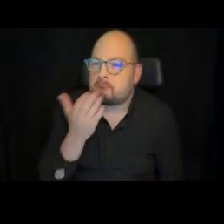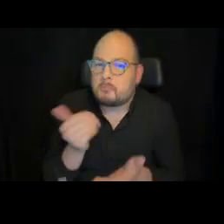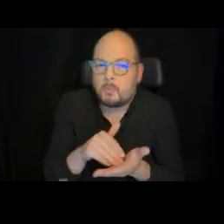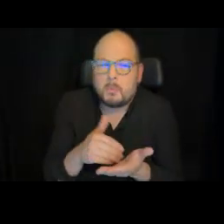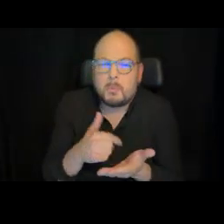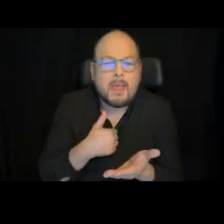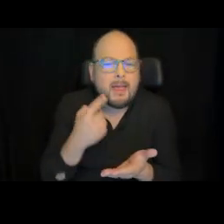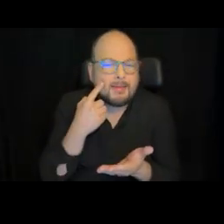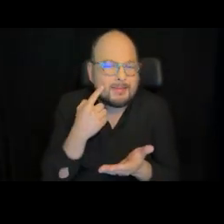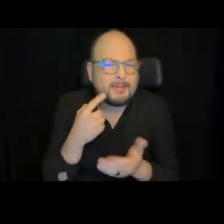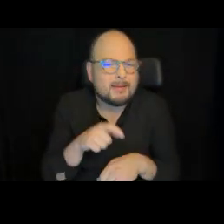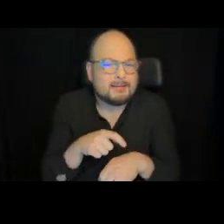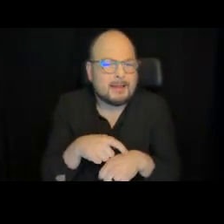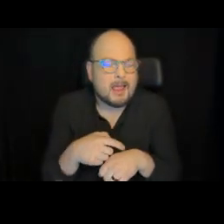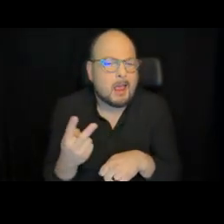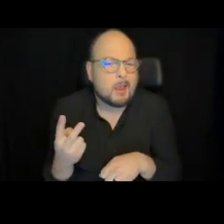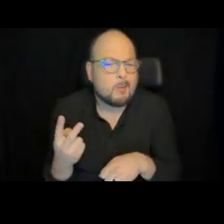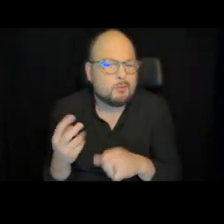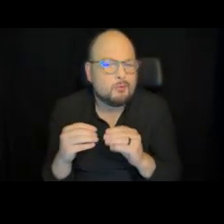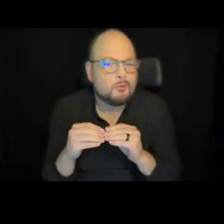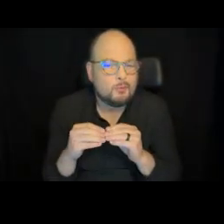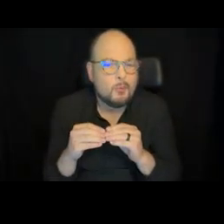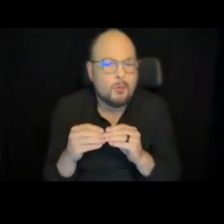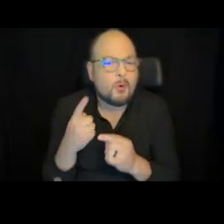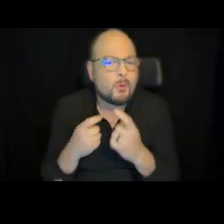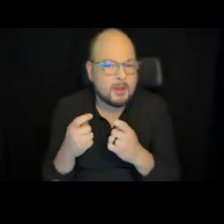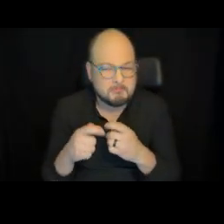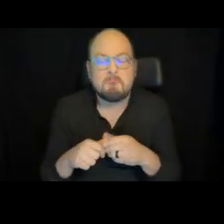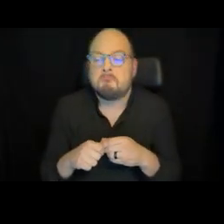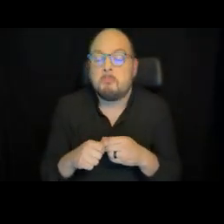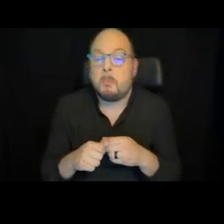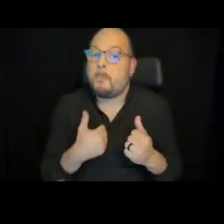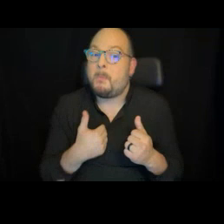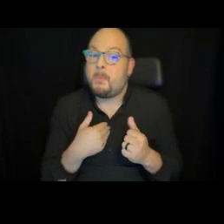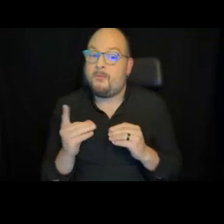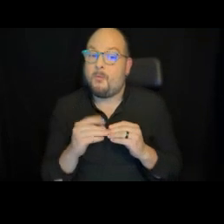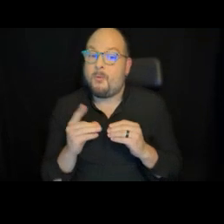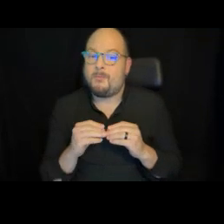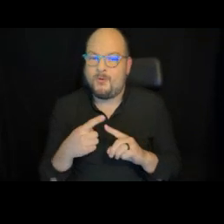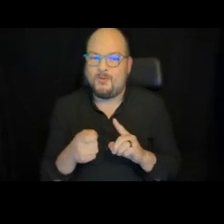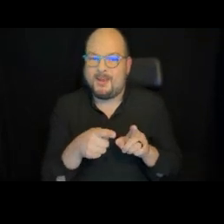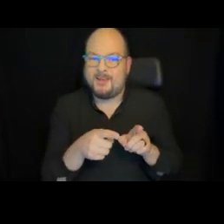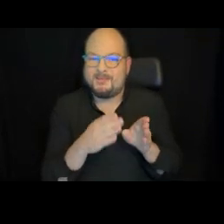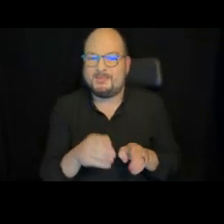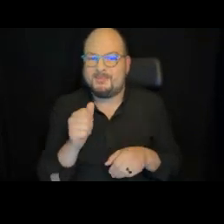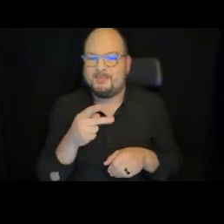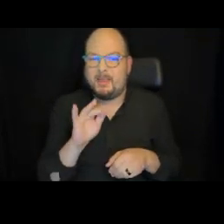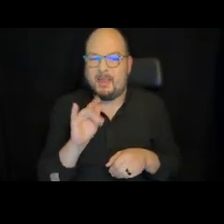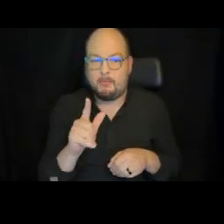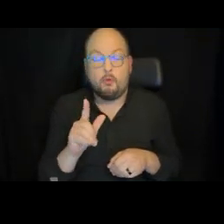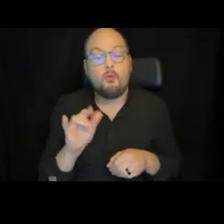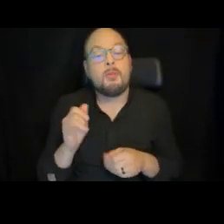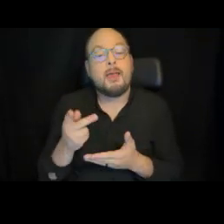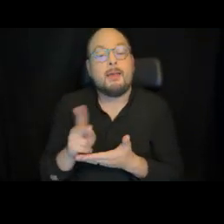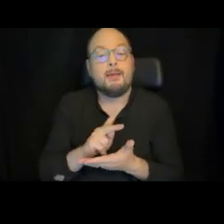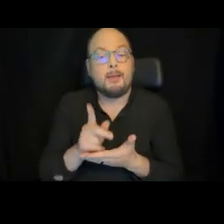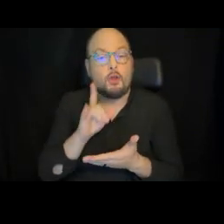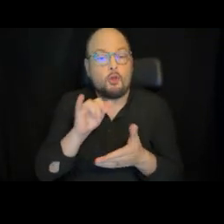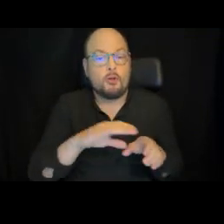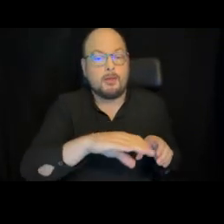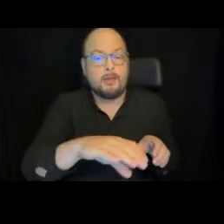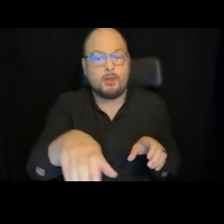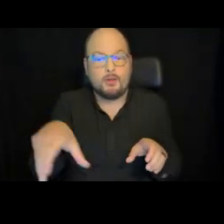two more quick questions. So we have another question from April. On the U-shaped kitchen, a CFS